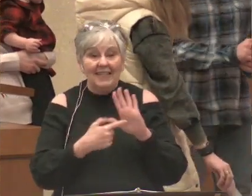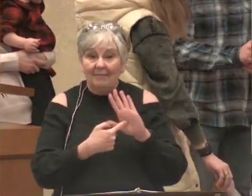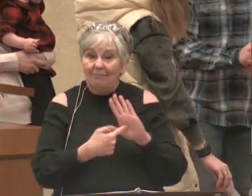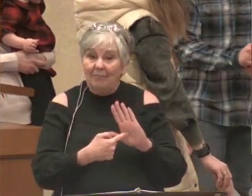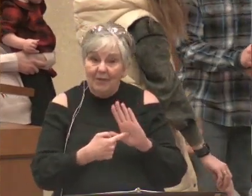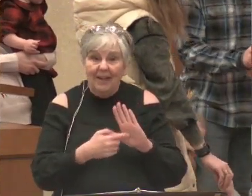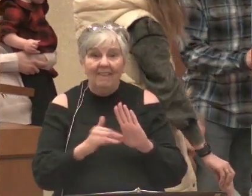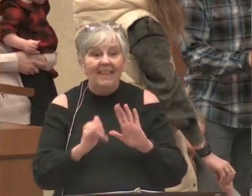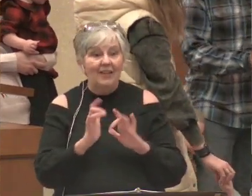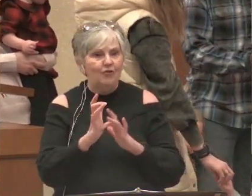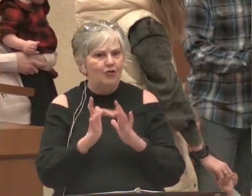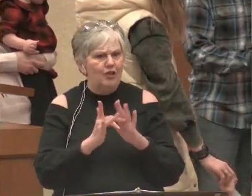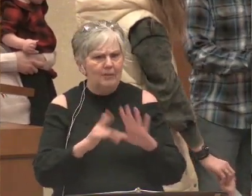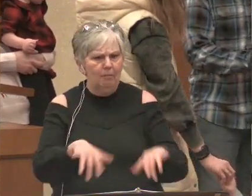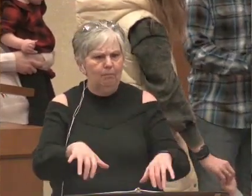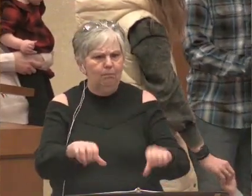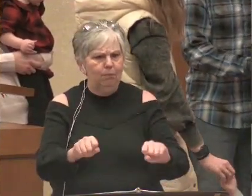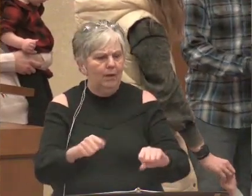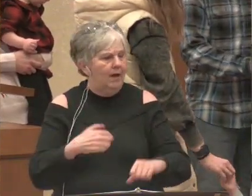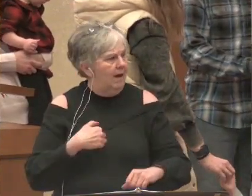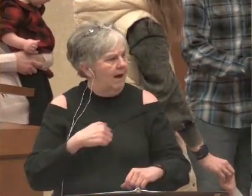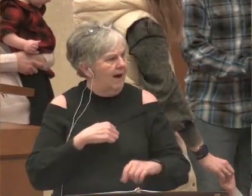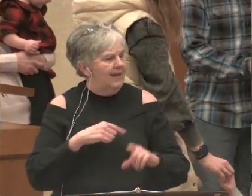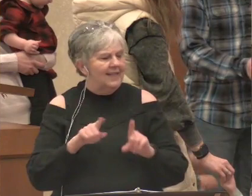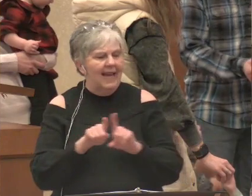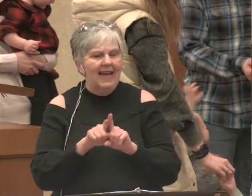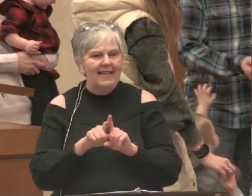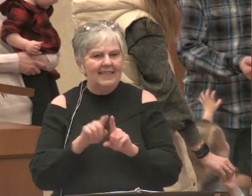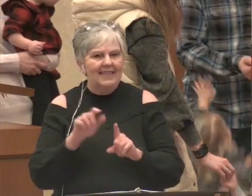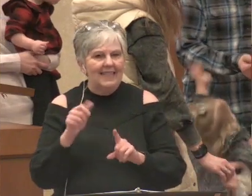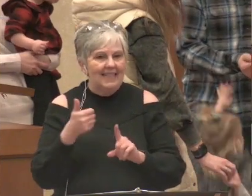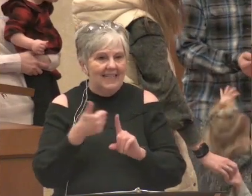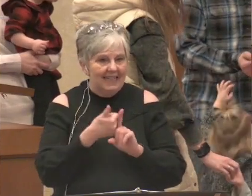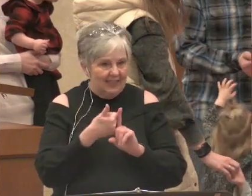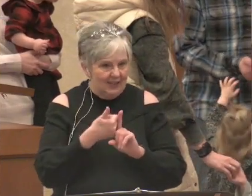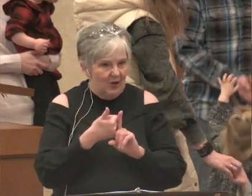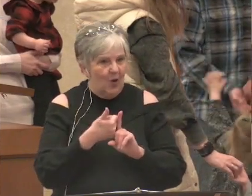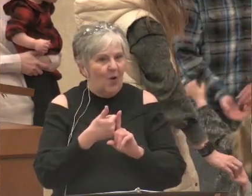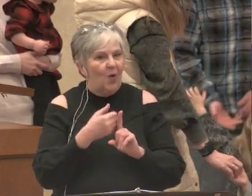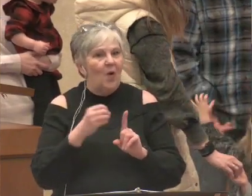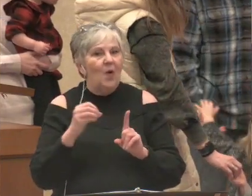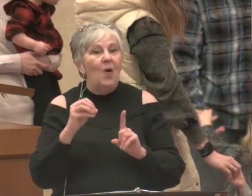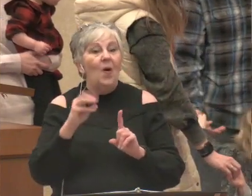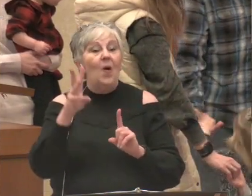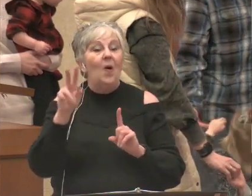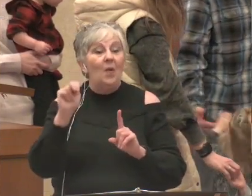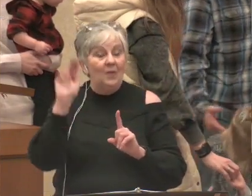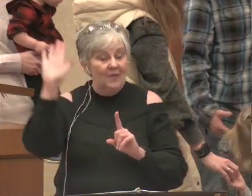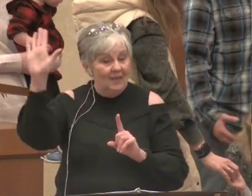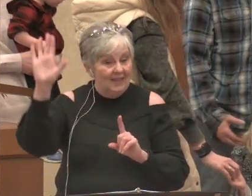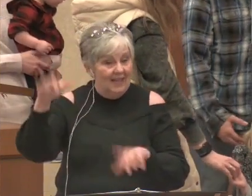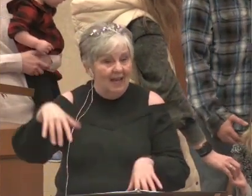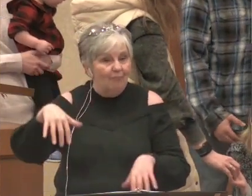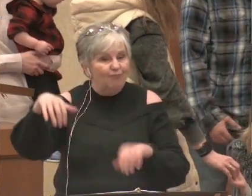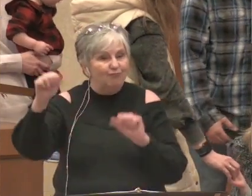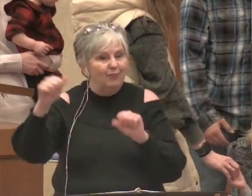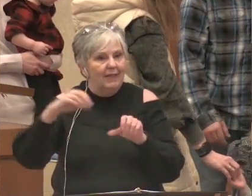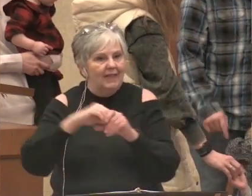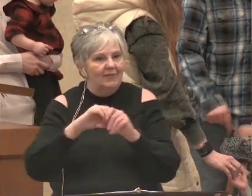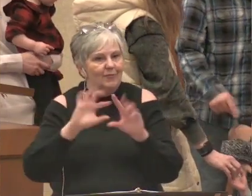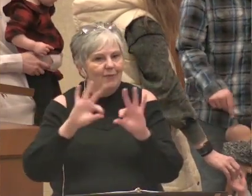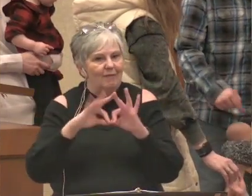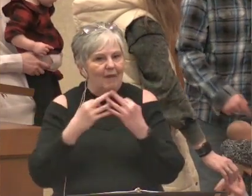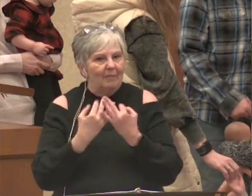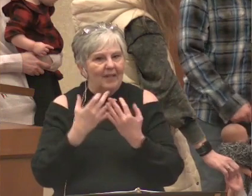Jesus claims us as his very own and brings us into the family of God. Isn't that